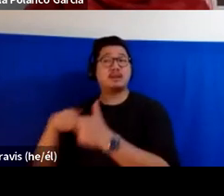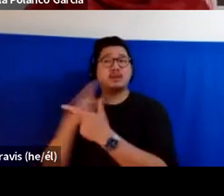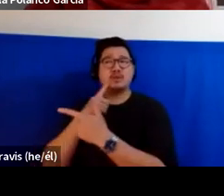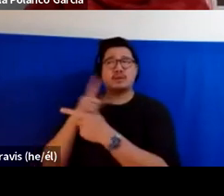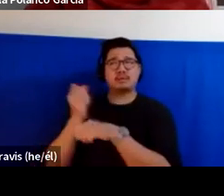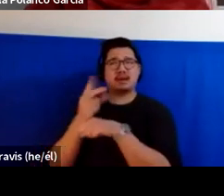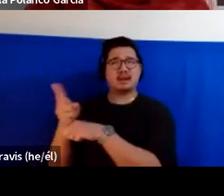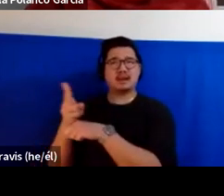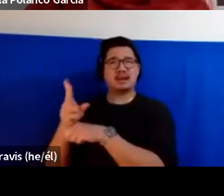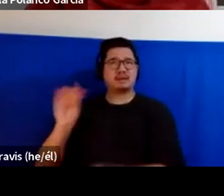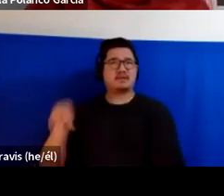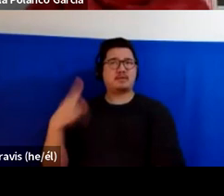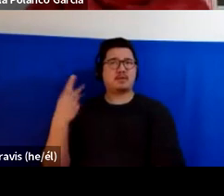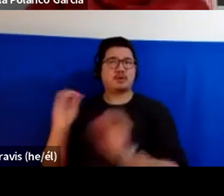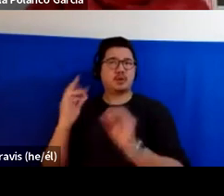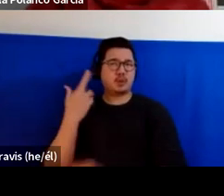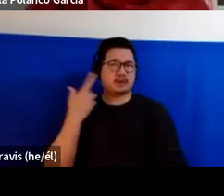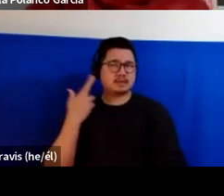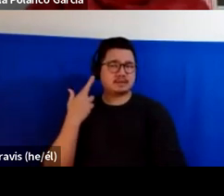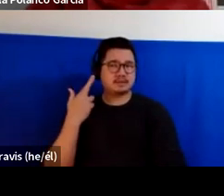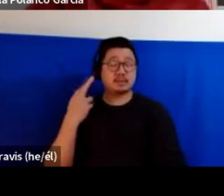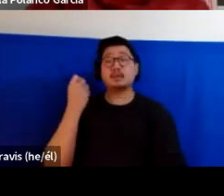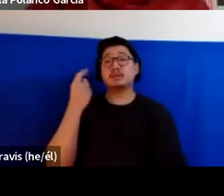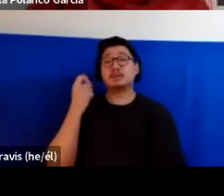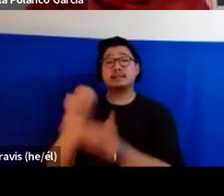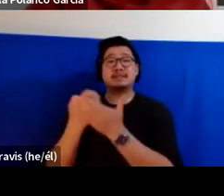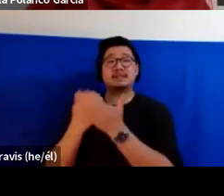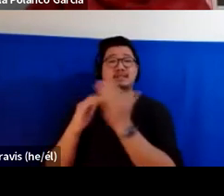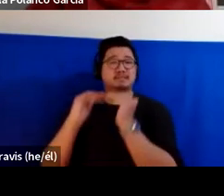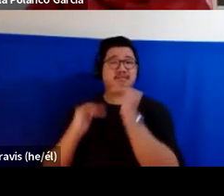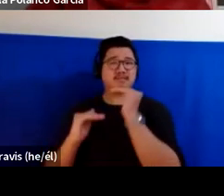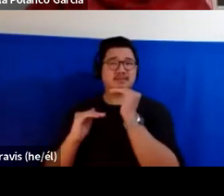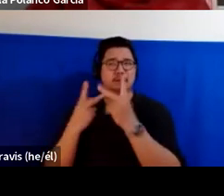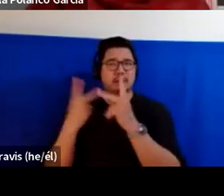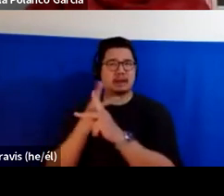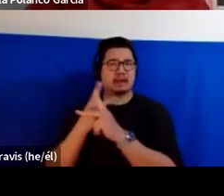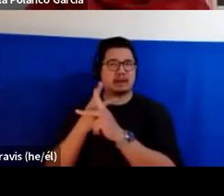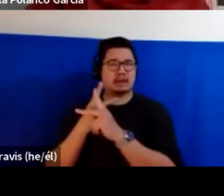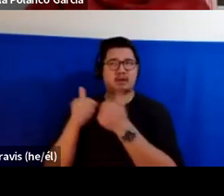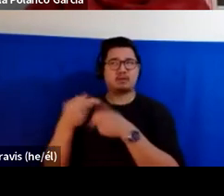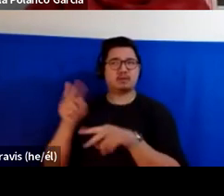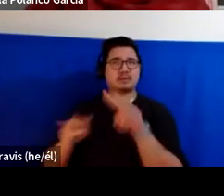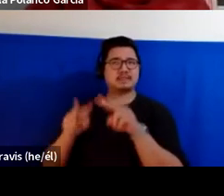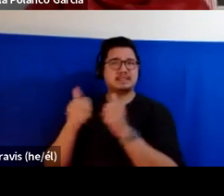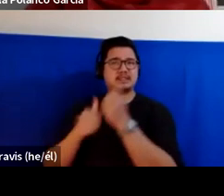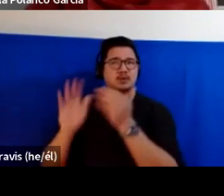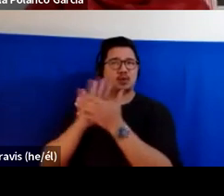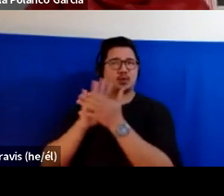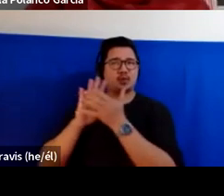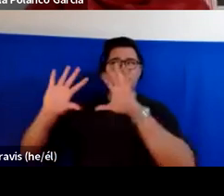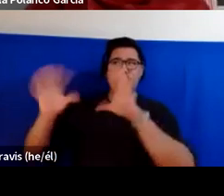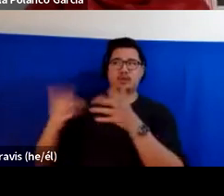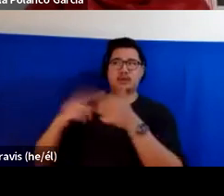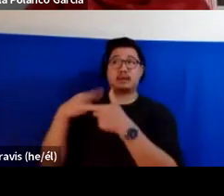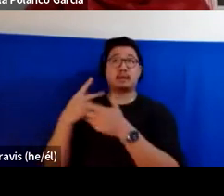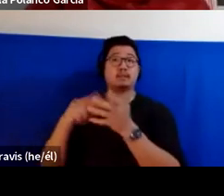percent for no good reason these economic disadvantage points are calculated by looking at each school as a whole therefore k through